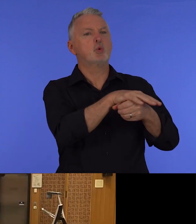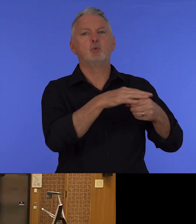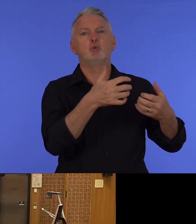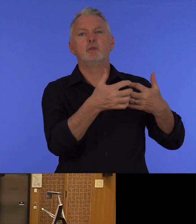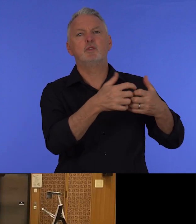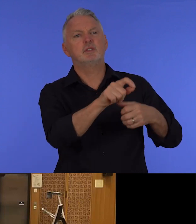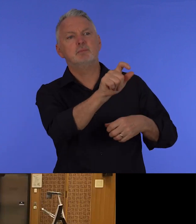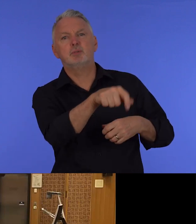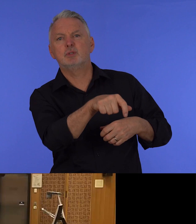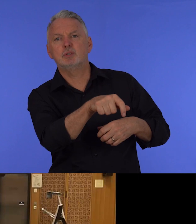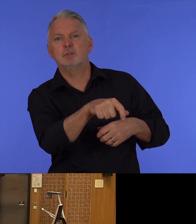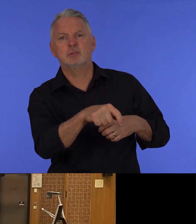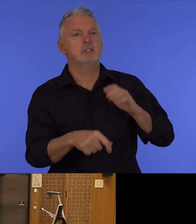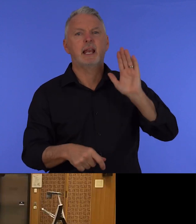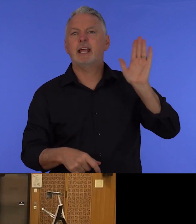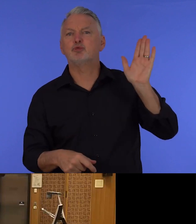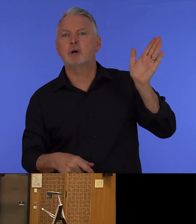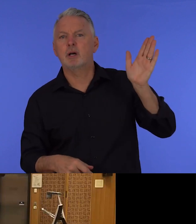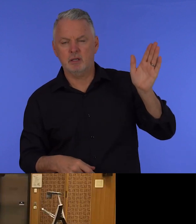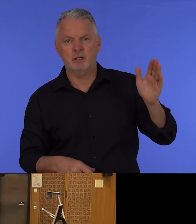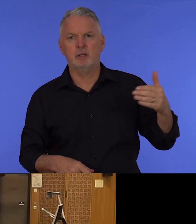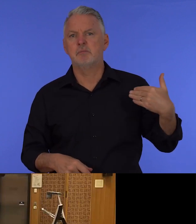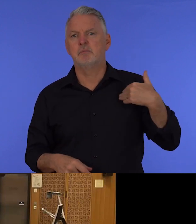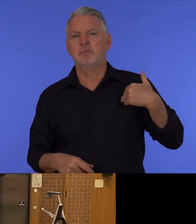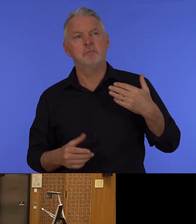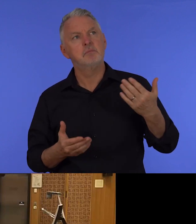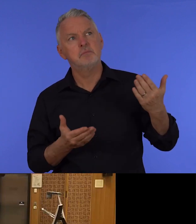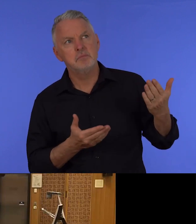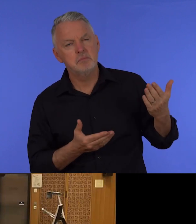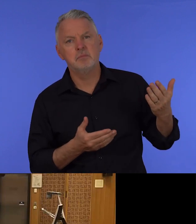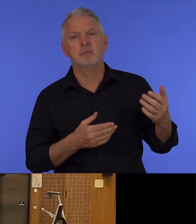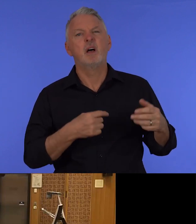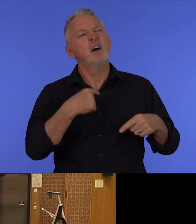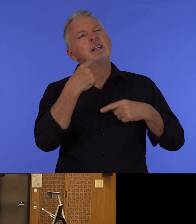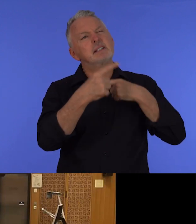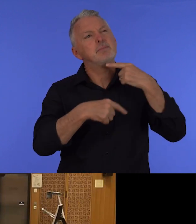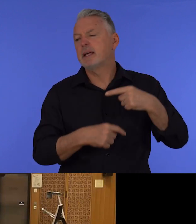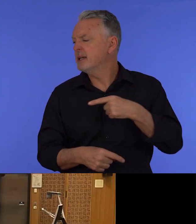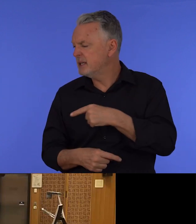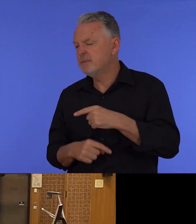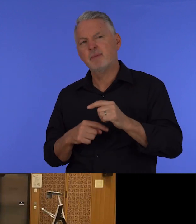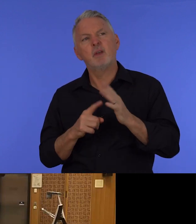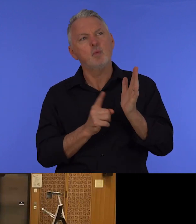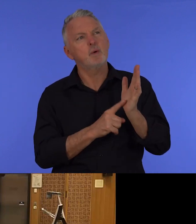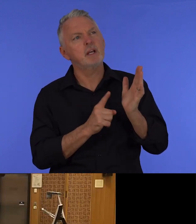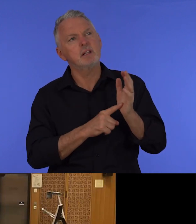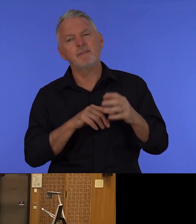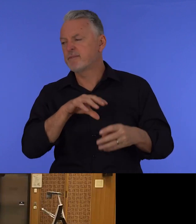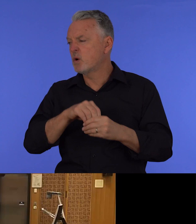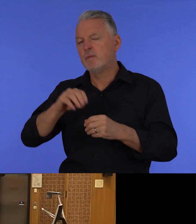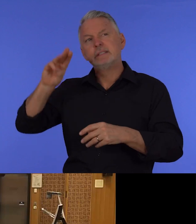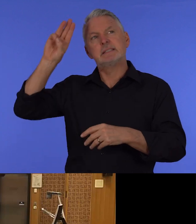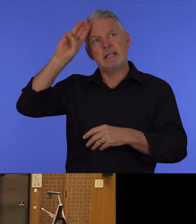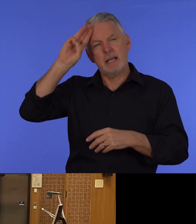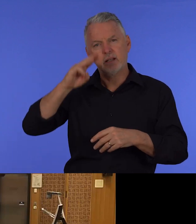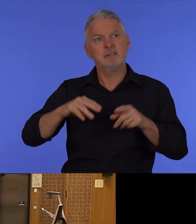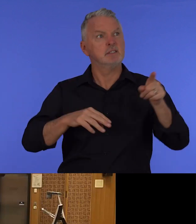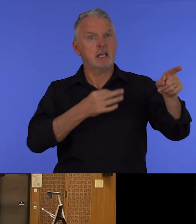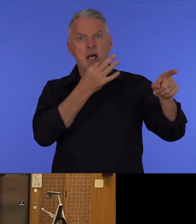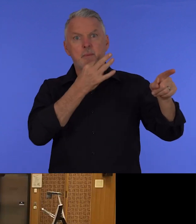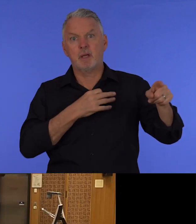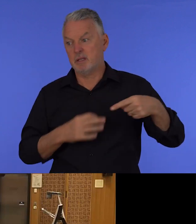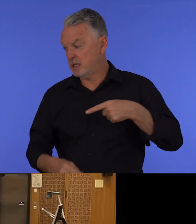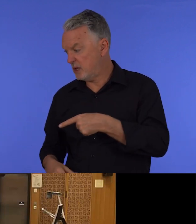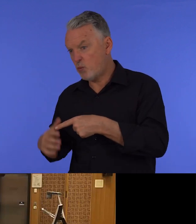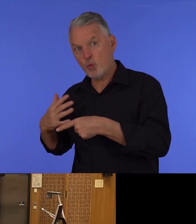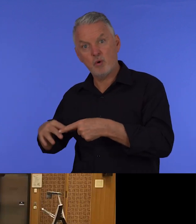asked by one of the local universities, one of the lecturers, I was sort of telling her around what Will had been